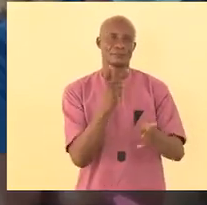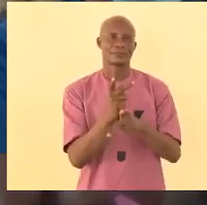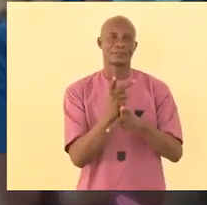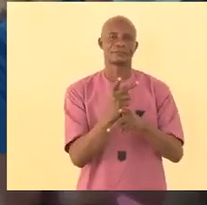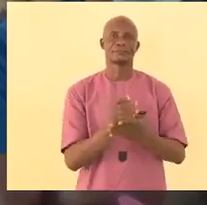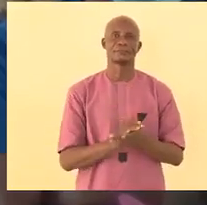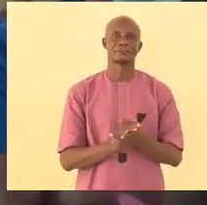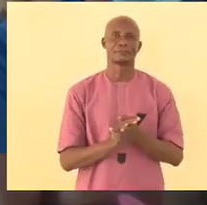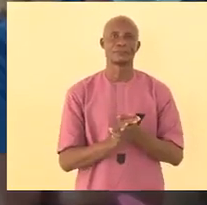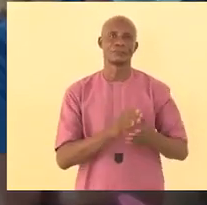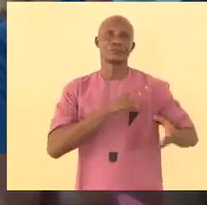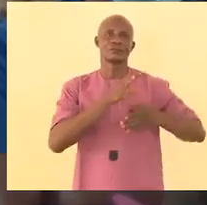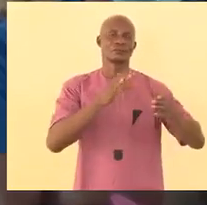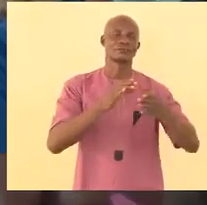Kind,